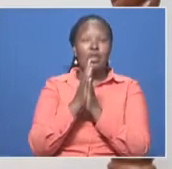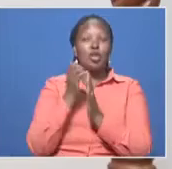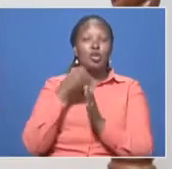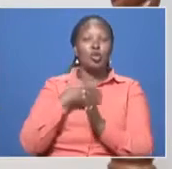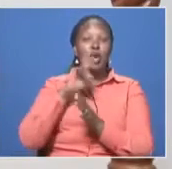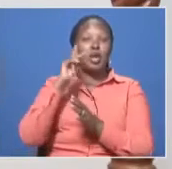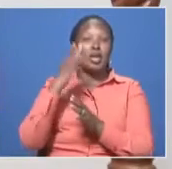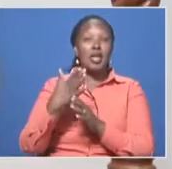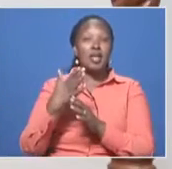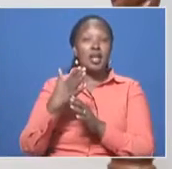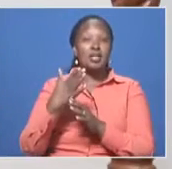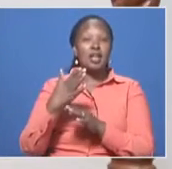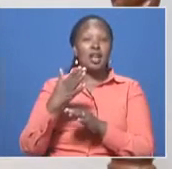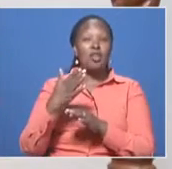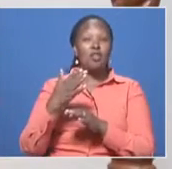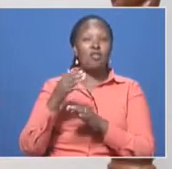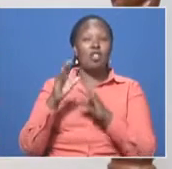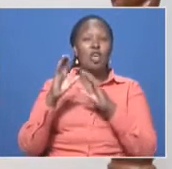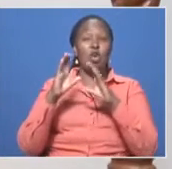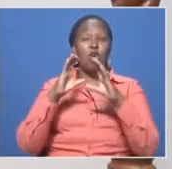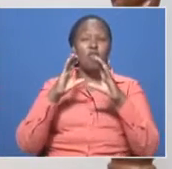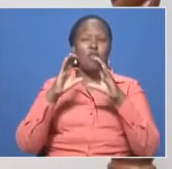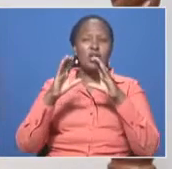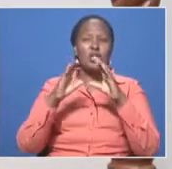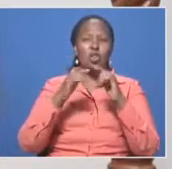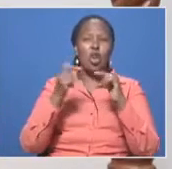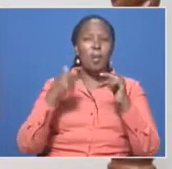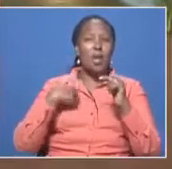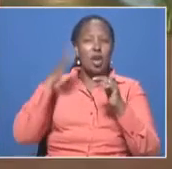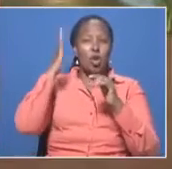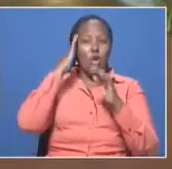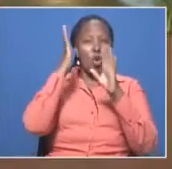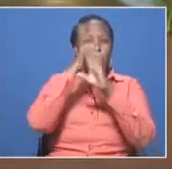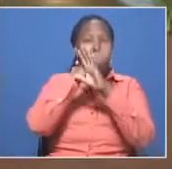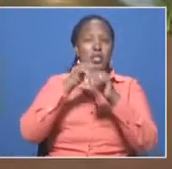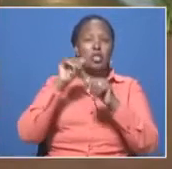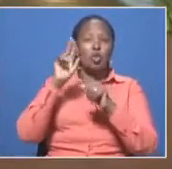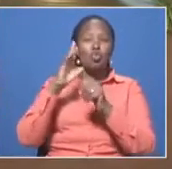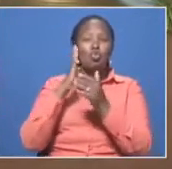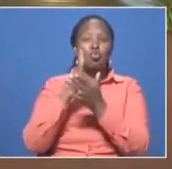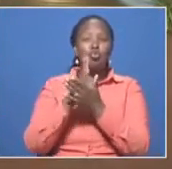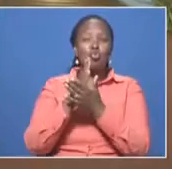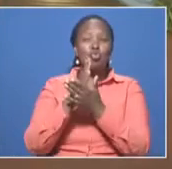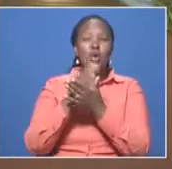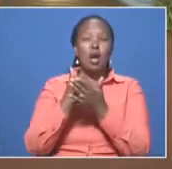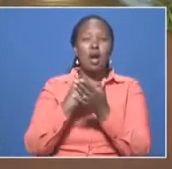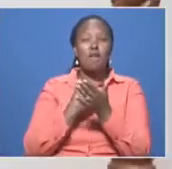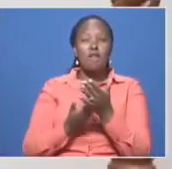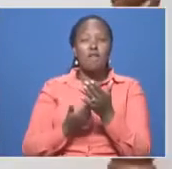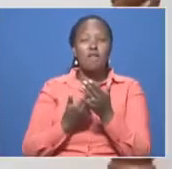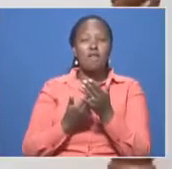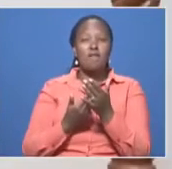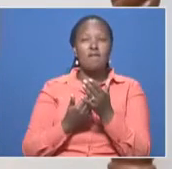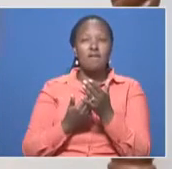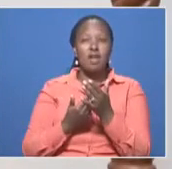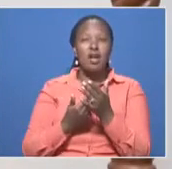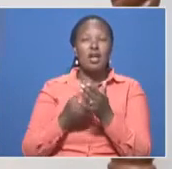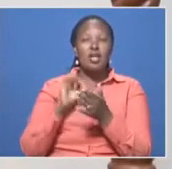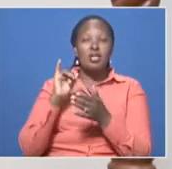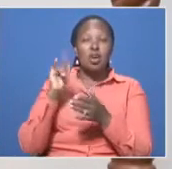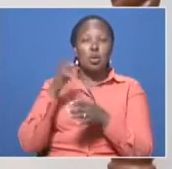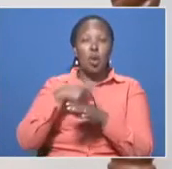know, of that long conversation. I know President Kenyatta has remarked that, you know, they spent, I think, about an hour just